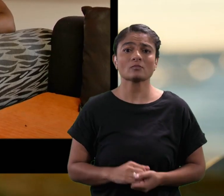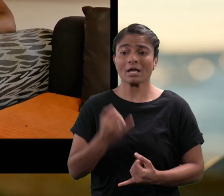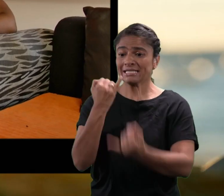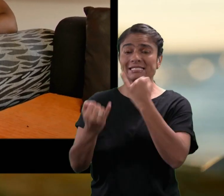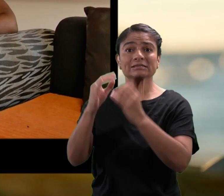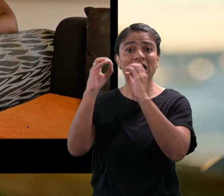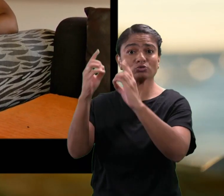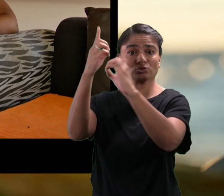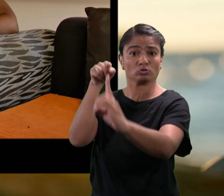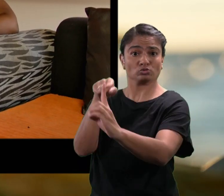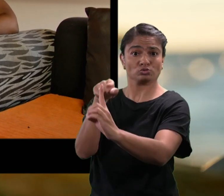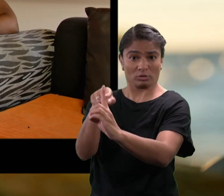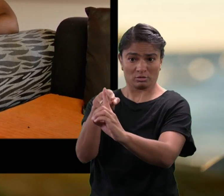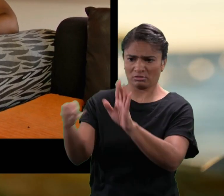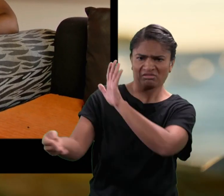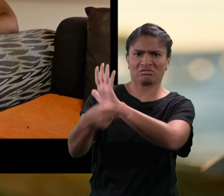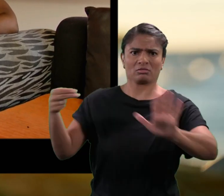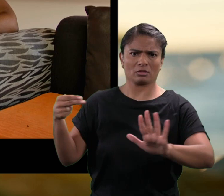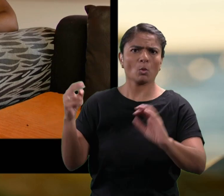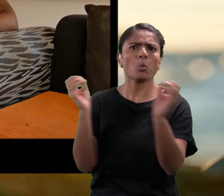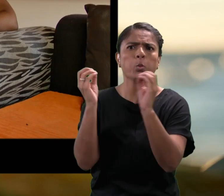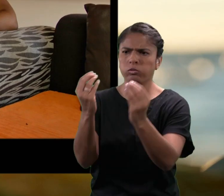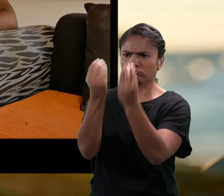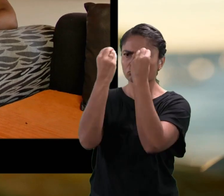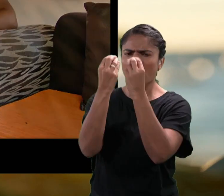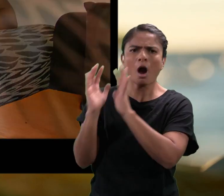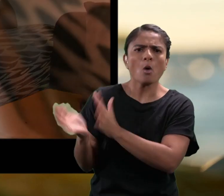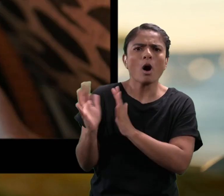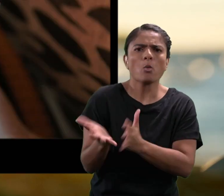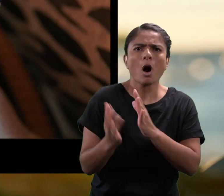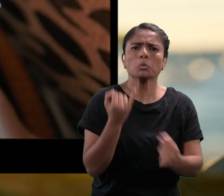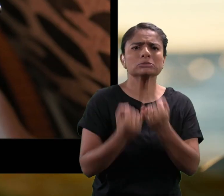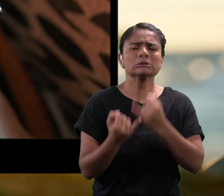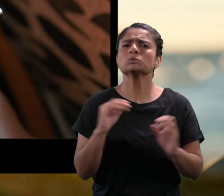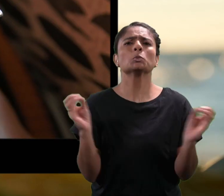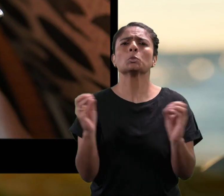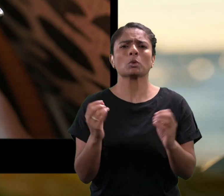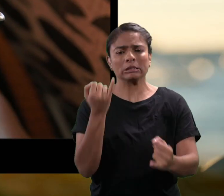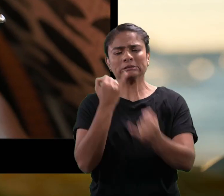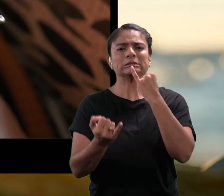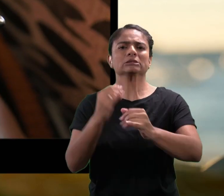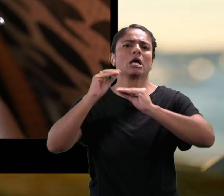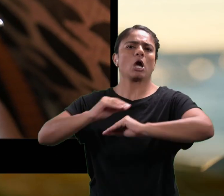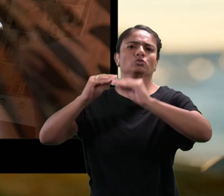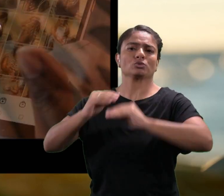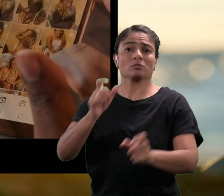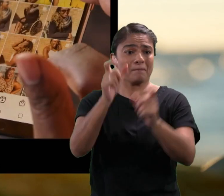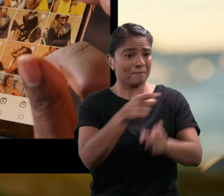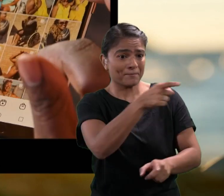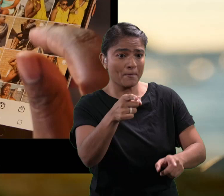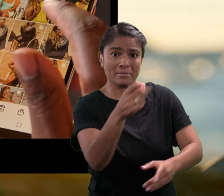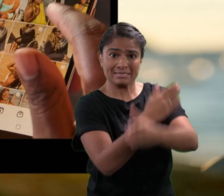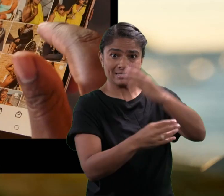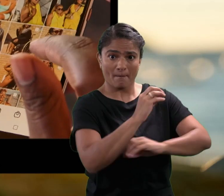Sex education for mna as umuntu okhubazekileyo bingekho. There was just sex education